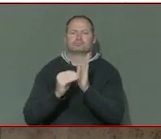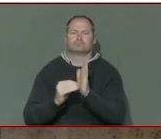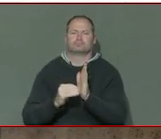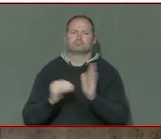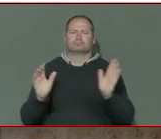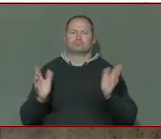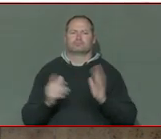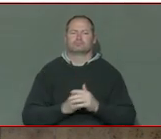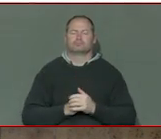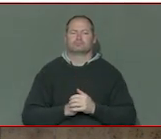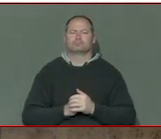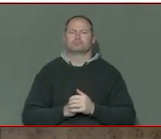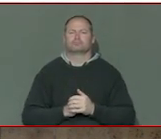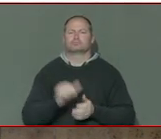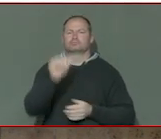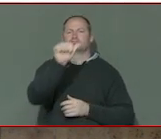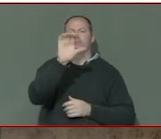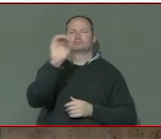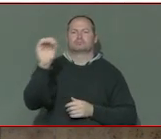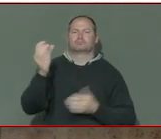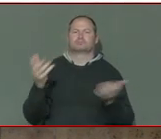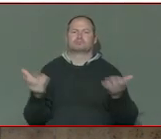The 600 goes where?